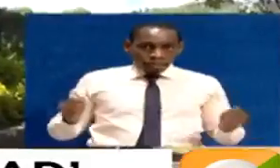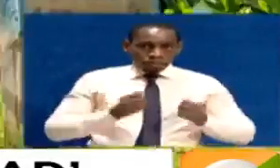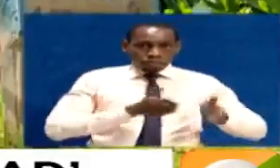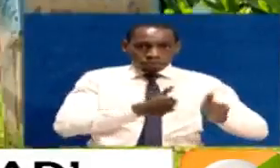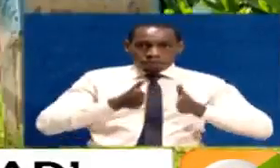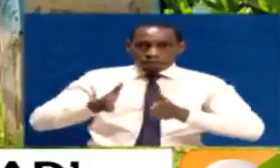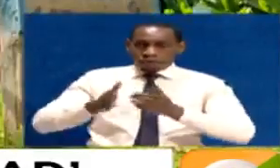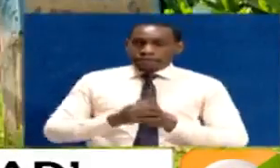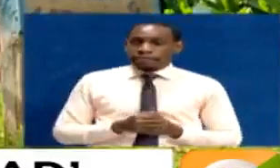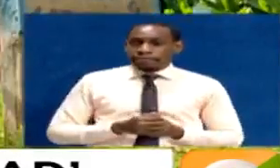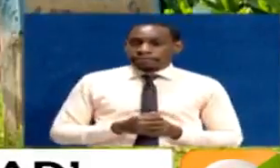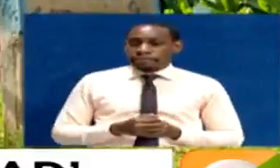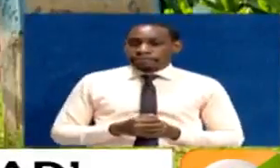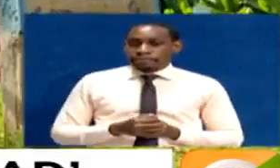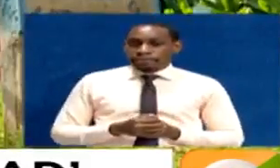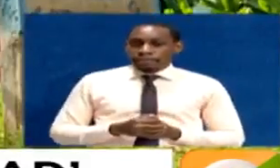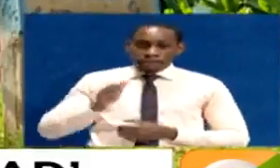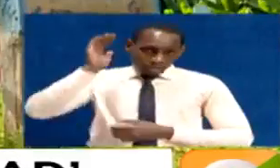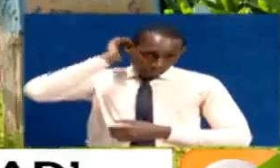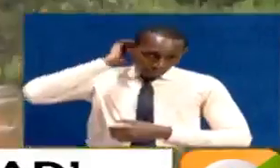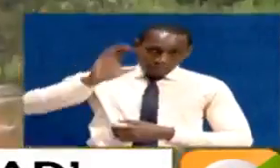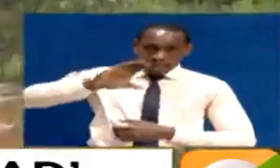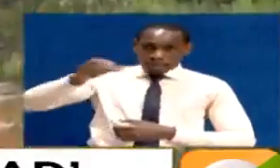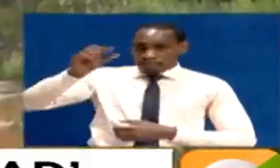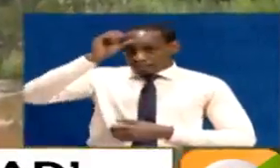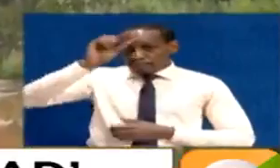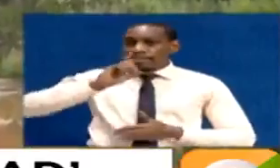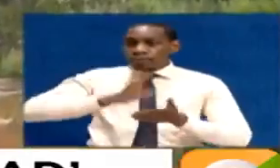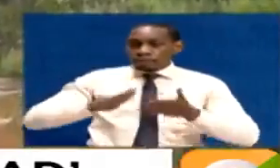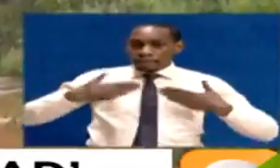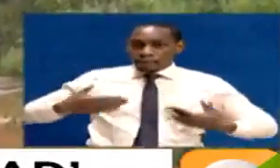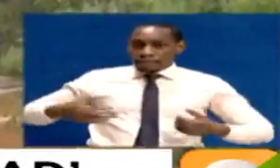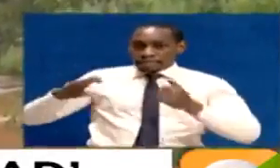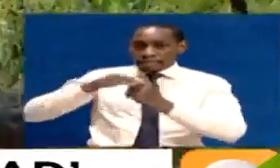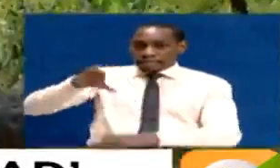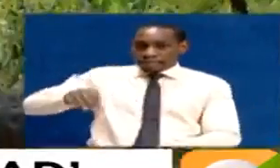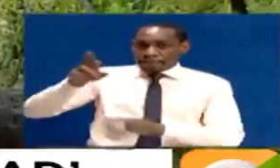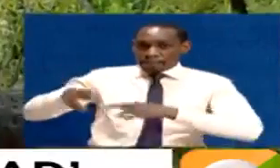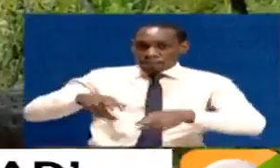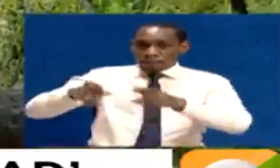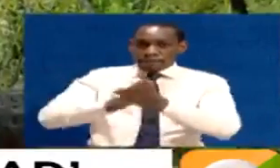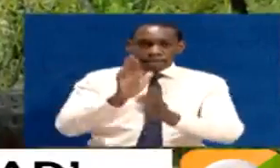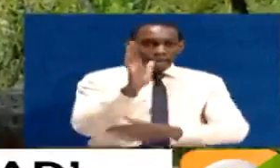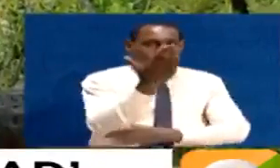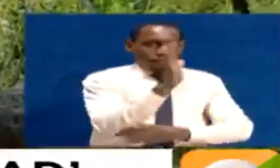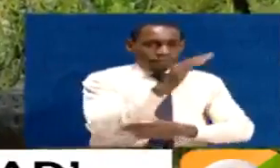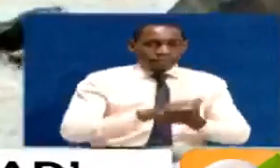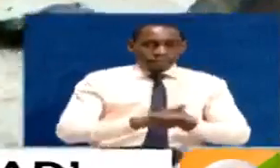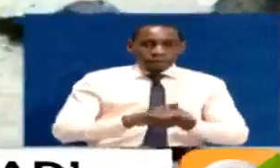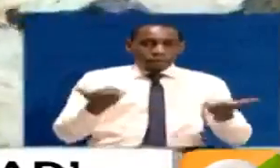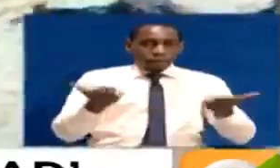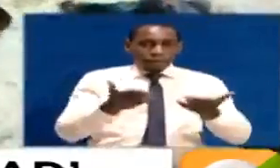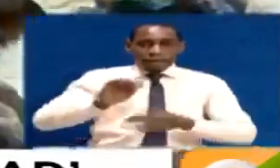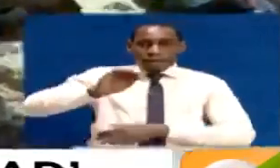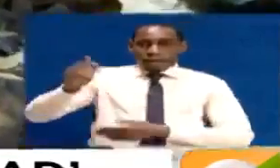Hospital morgue. The Murang’a County government says that 8 bodies retrieved from the rivers and forests are still lying